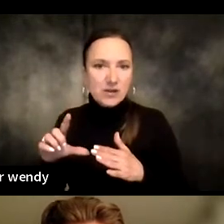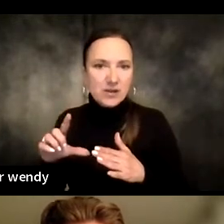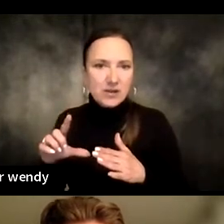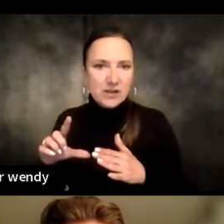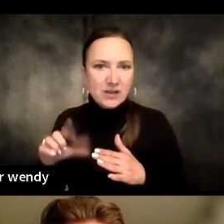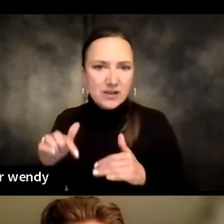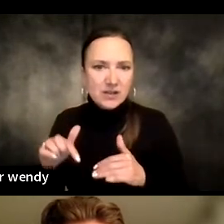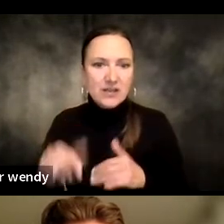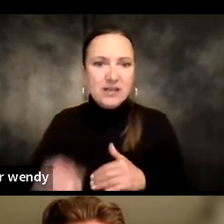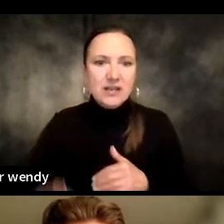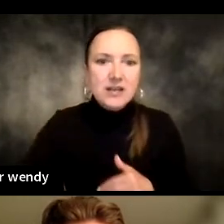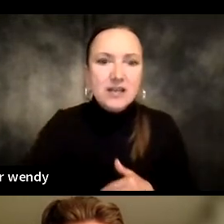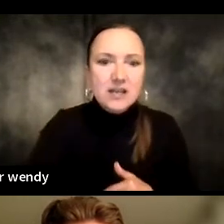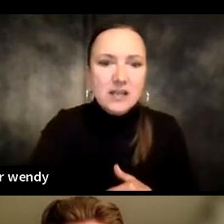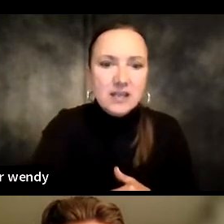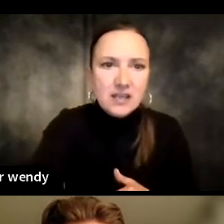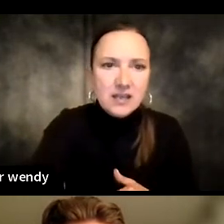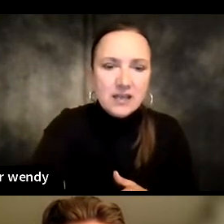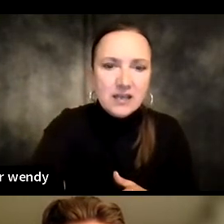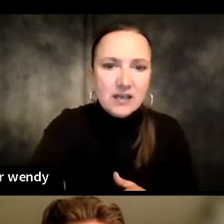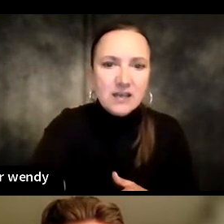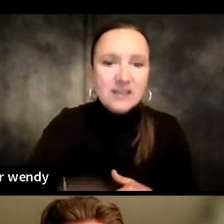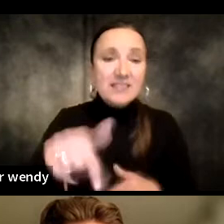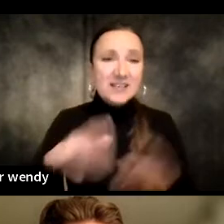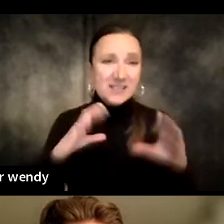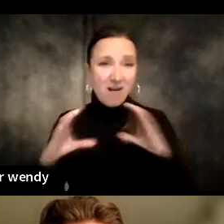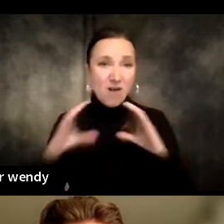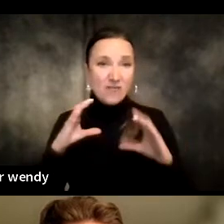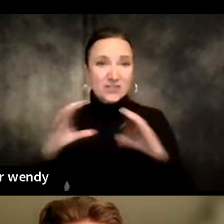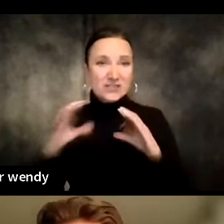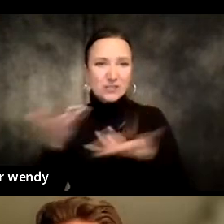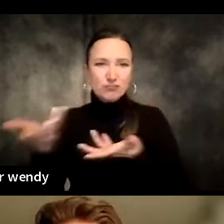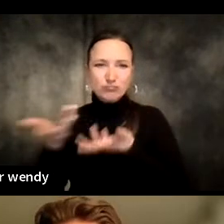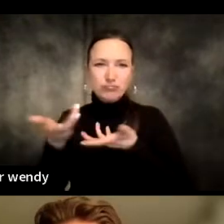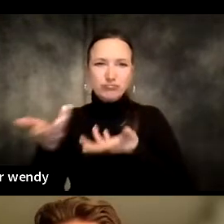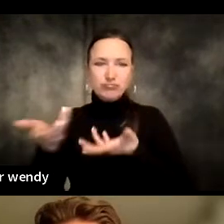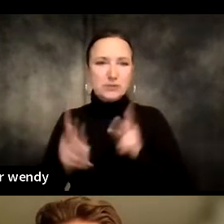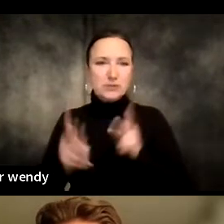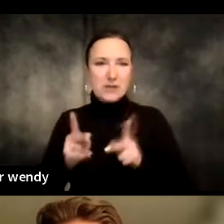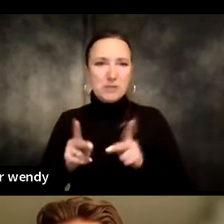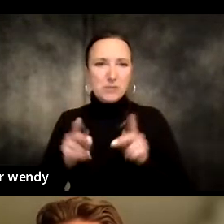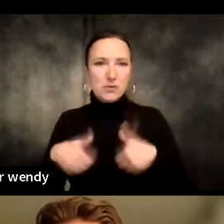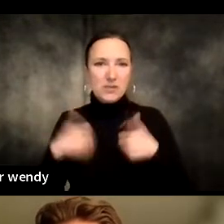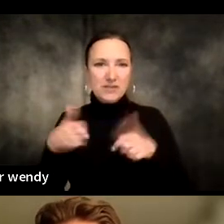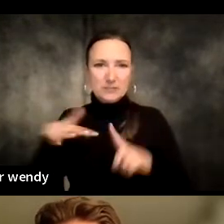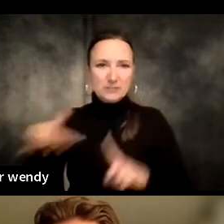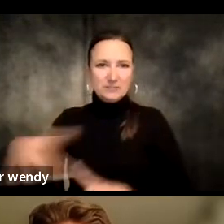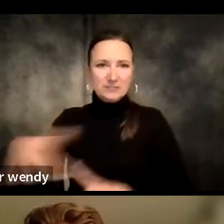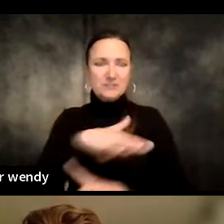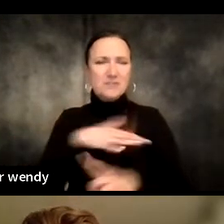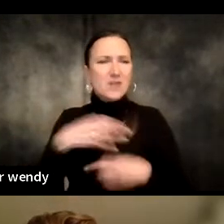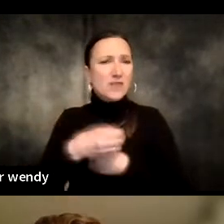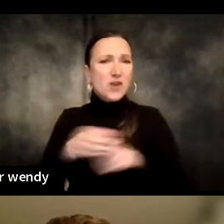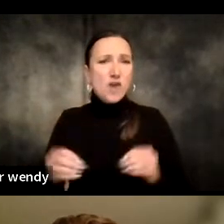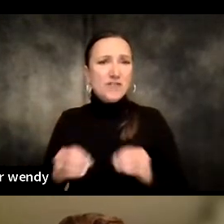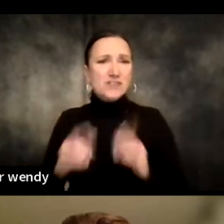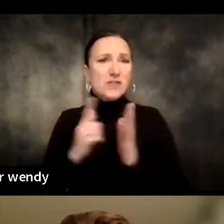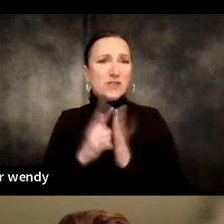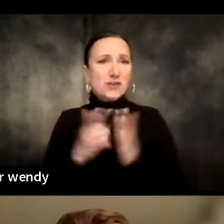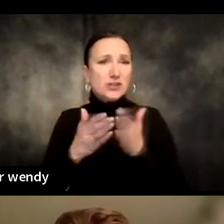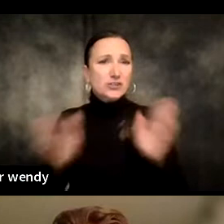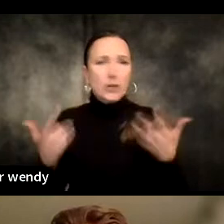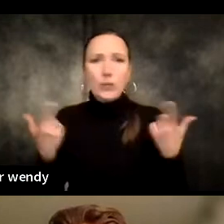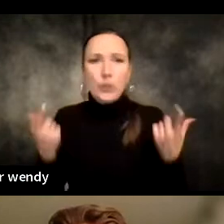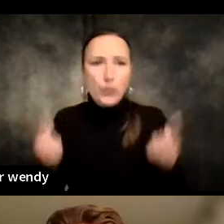This will be an engaging conversation for neighbors about the work of the Office of Attorney General, also the